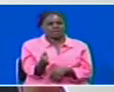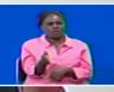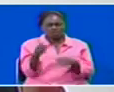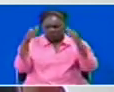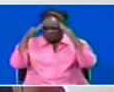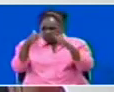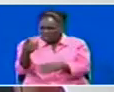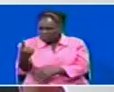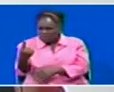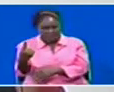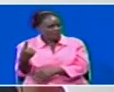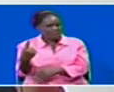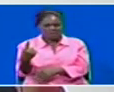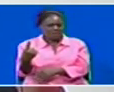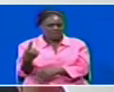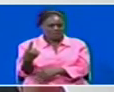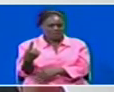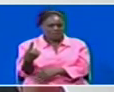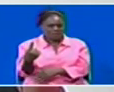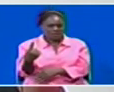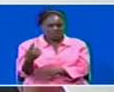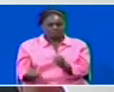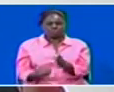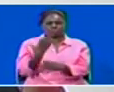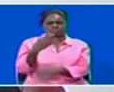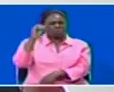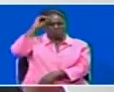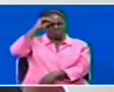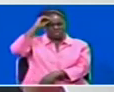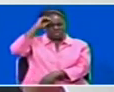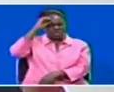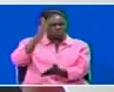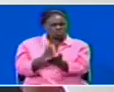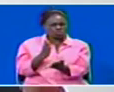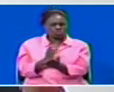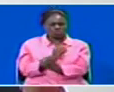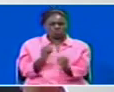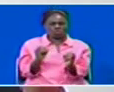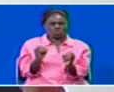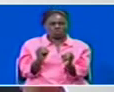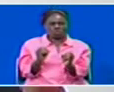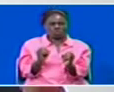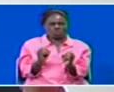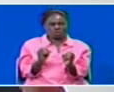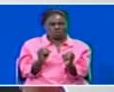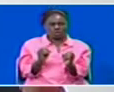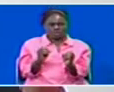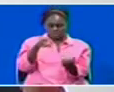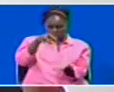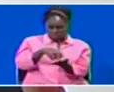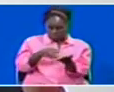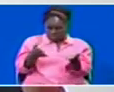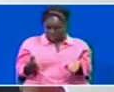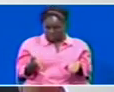with one brush then begins to set us up for creating perceptions that are not real and that we don't interrogate deeply. Because as it is